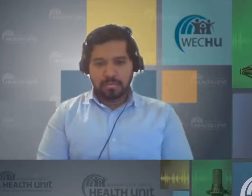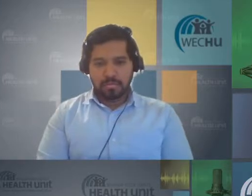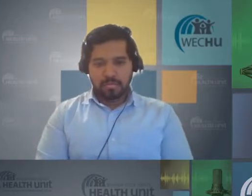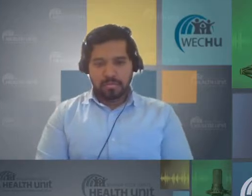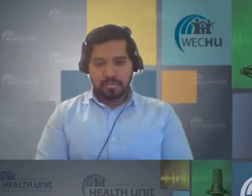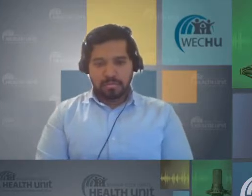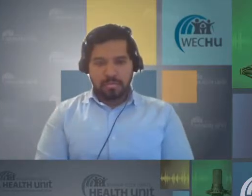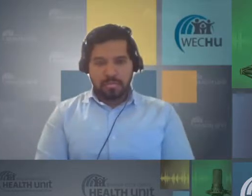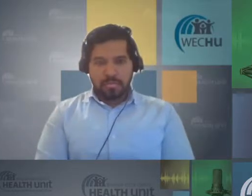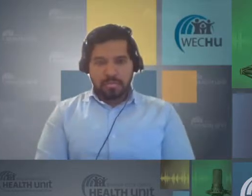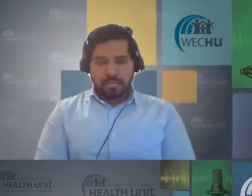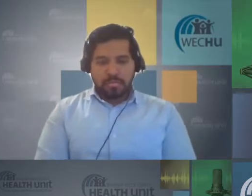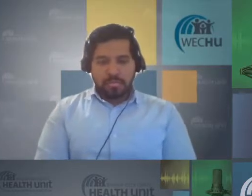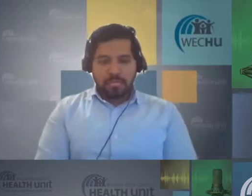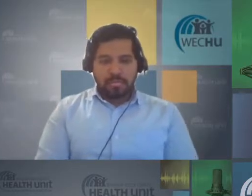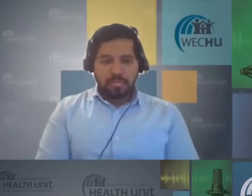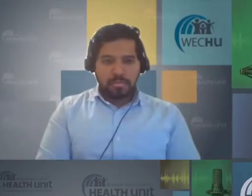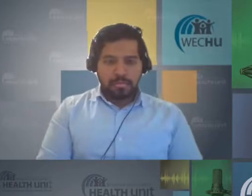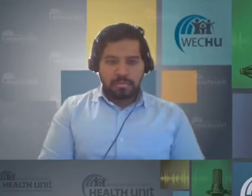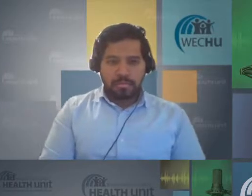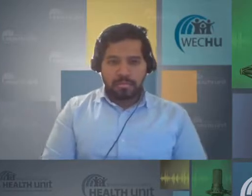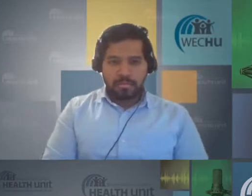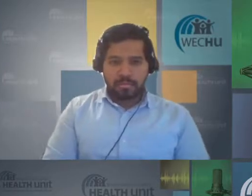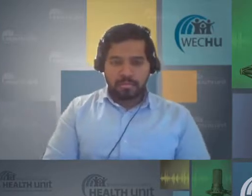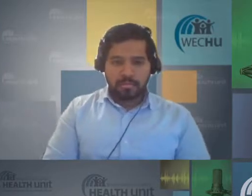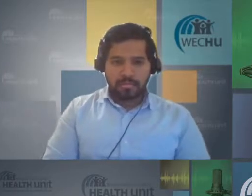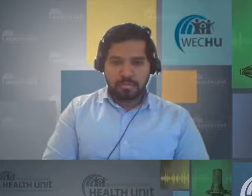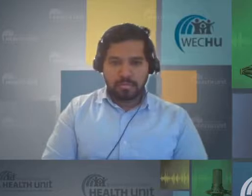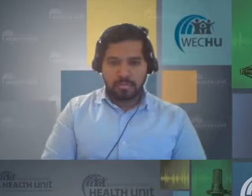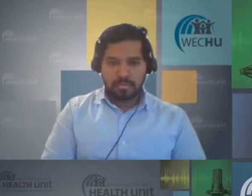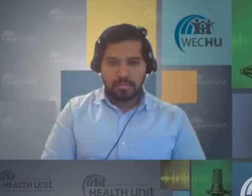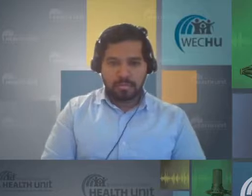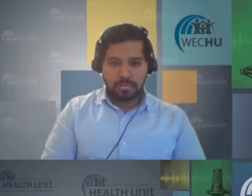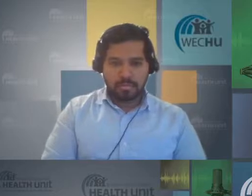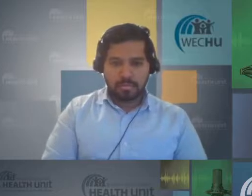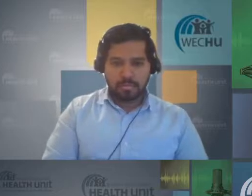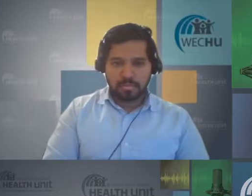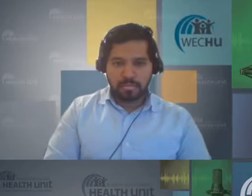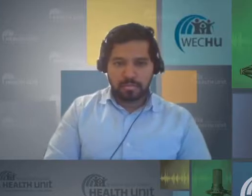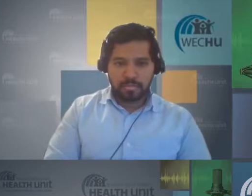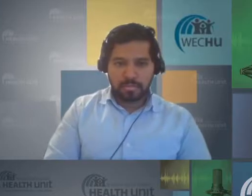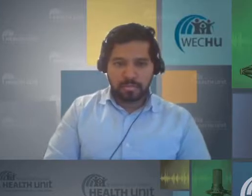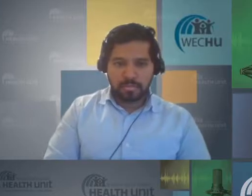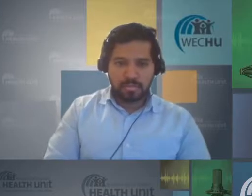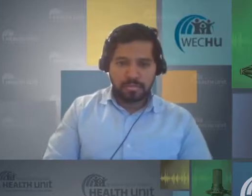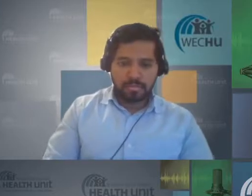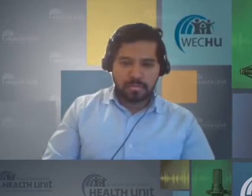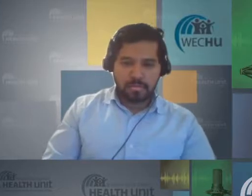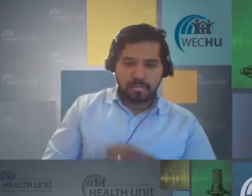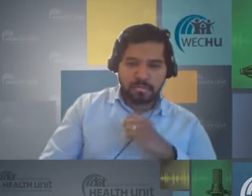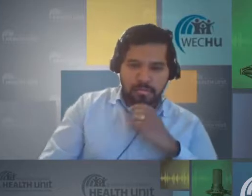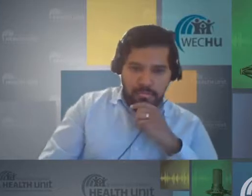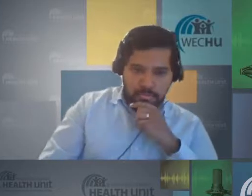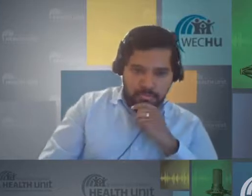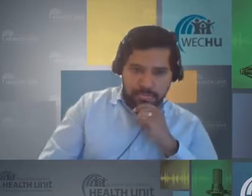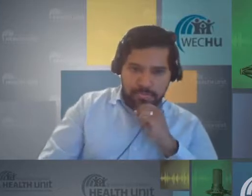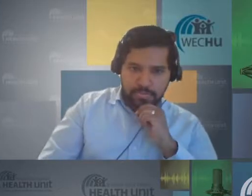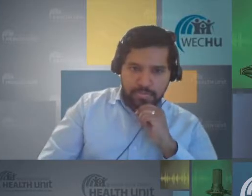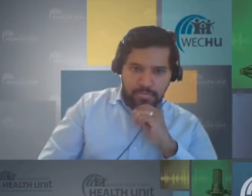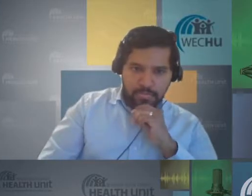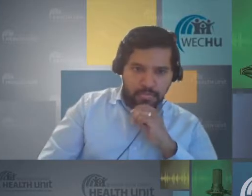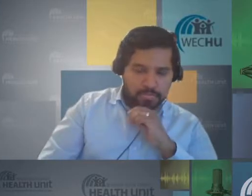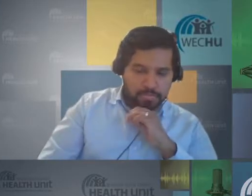course, locally, we do have the Regional Children's Center at Hotel du Grace Hospital, mental health services focused for children and